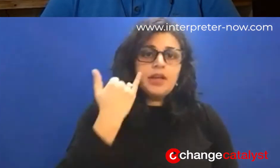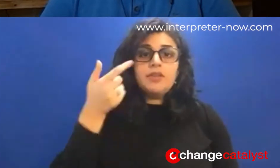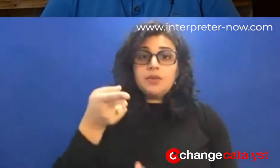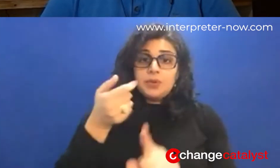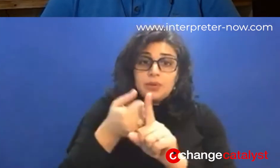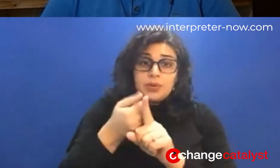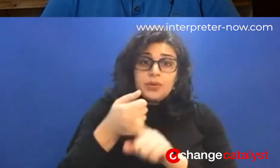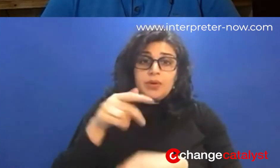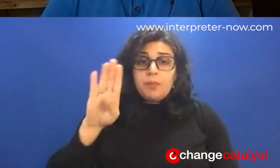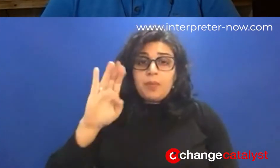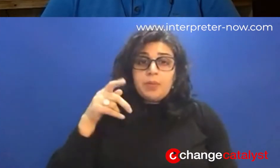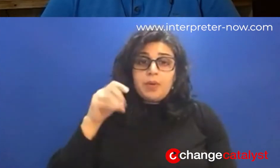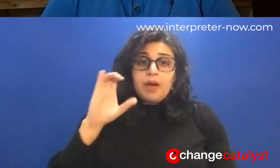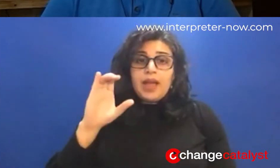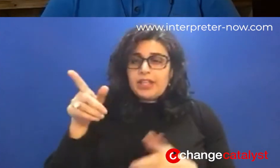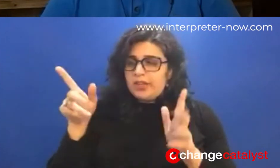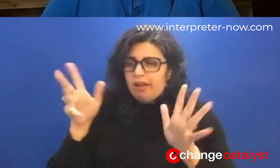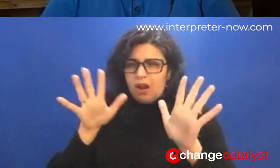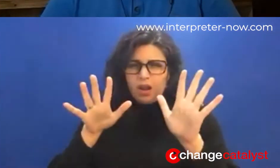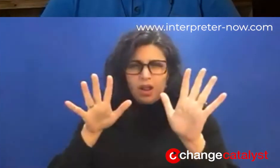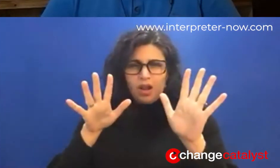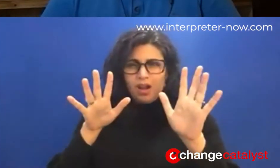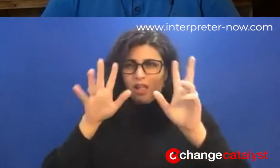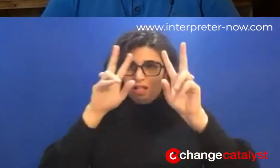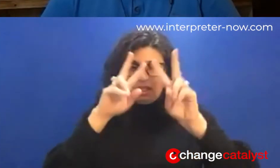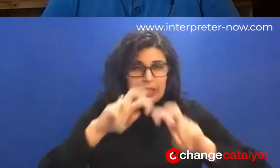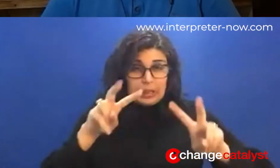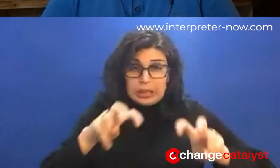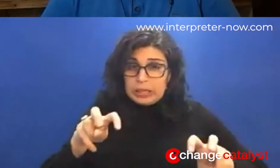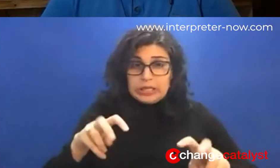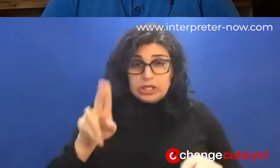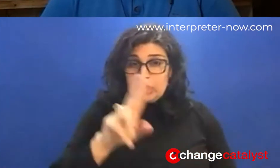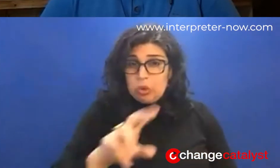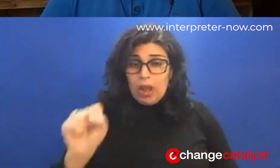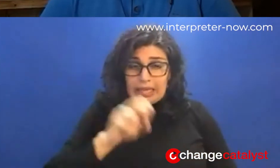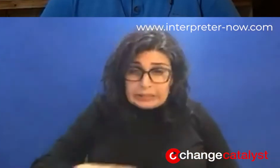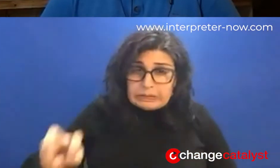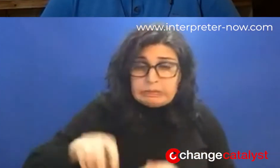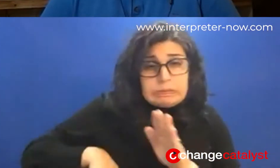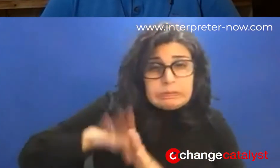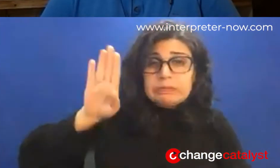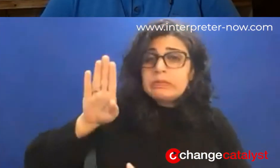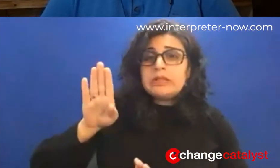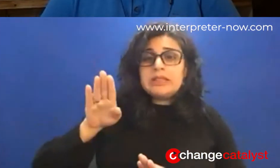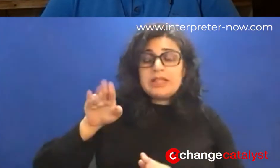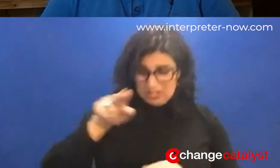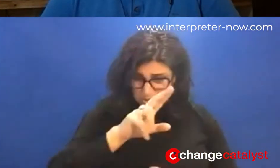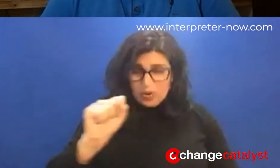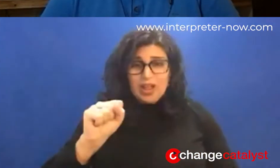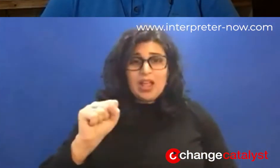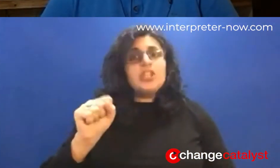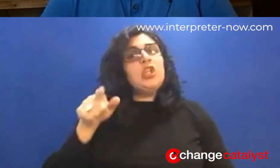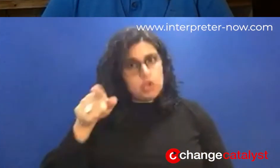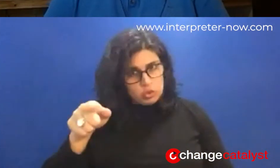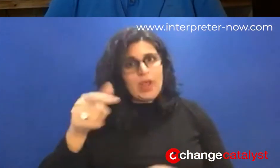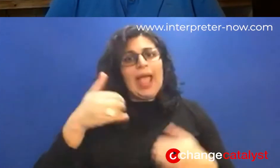you navigate this United States, you have trauma and you need to deal with the trauma